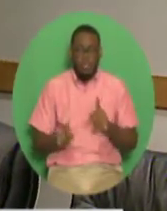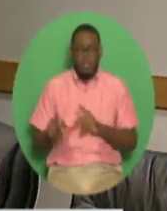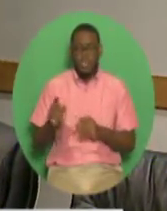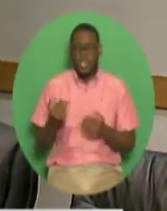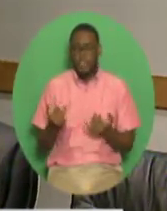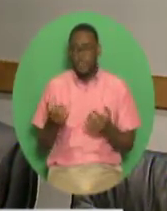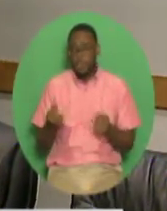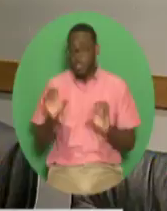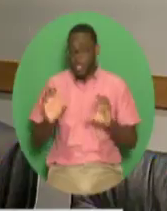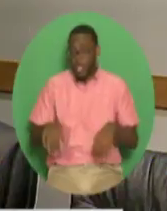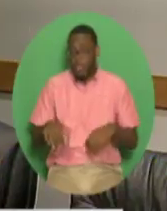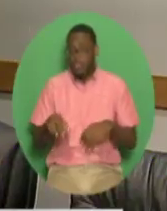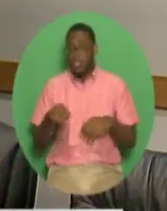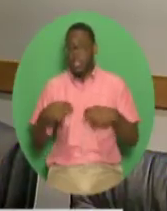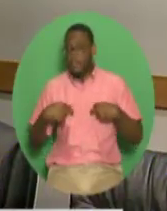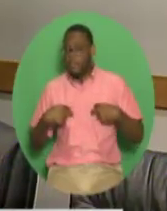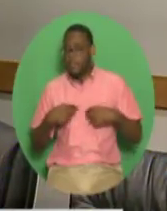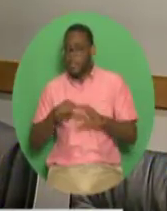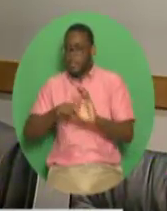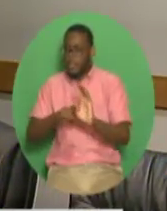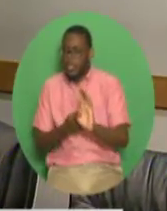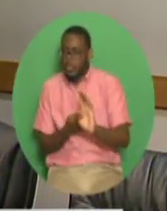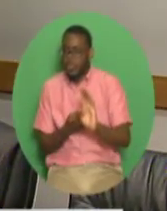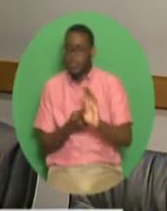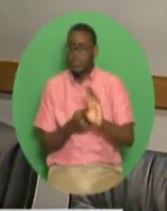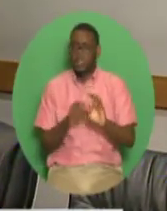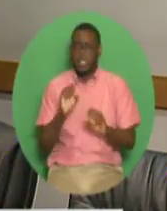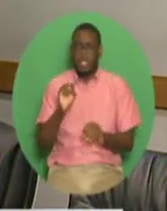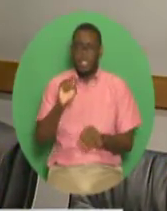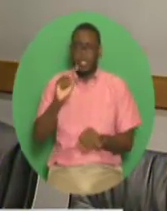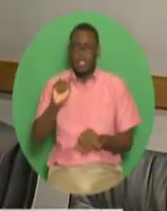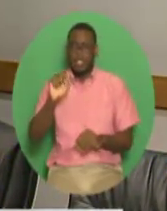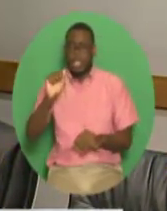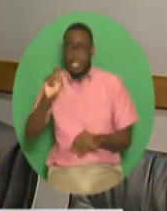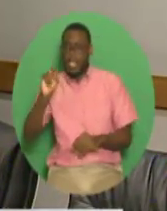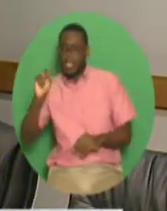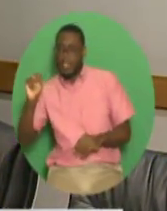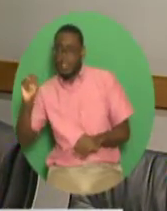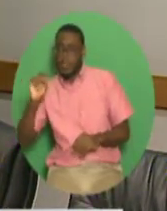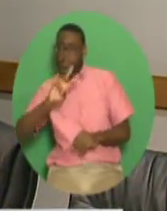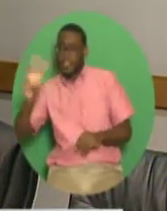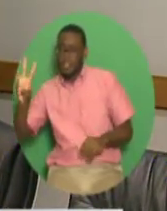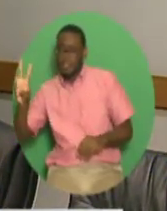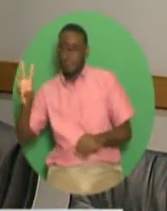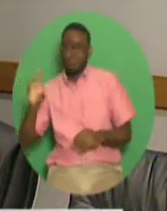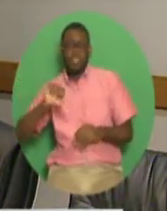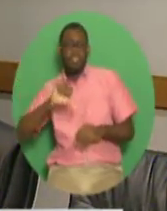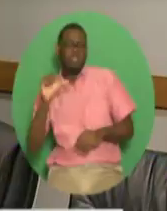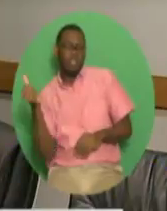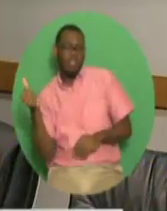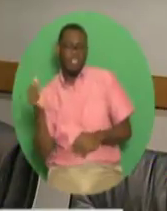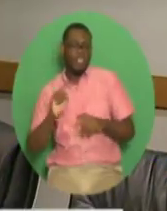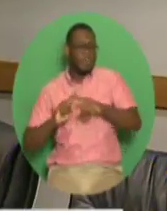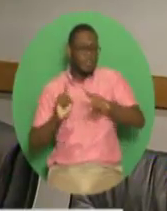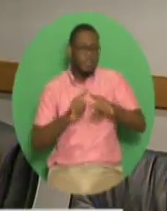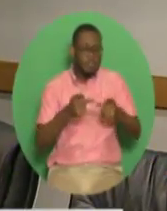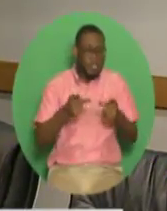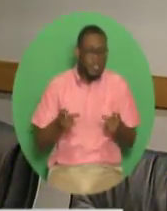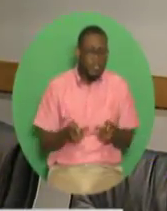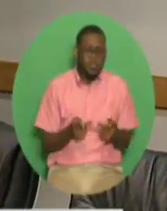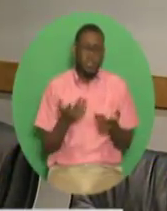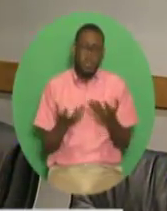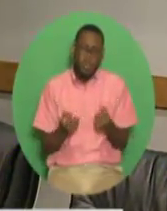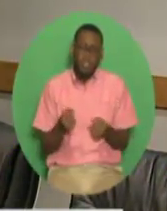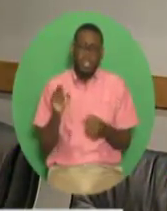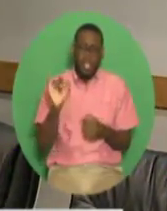North, St. Anne's West, and others. And maybe Shogun, if it's successful in the first 2 years, we have no problem spreading it in those